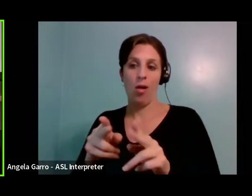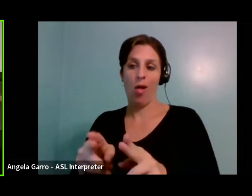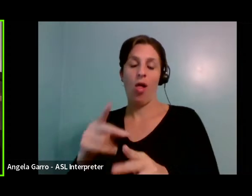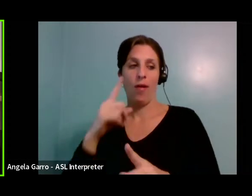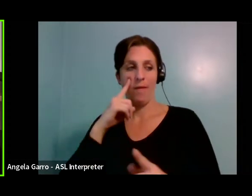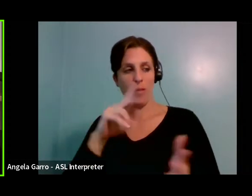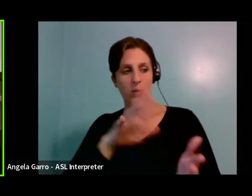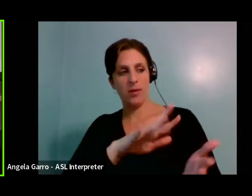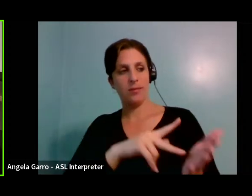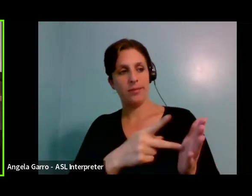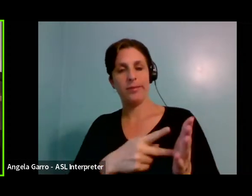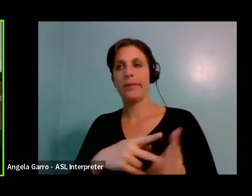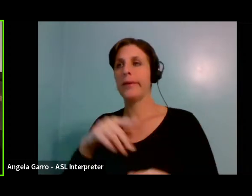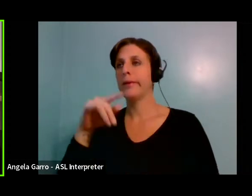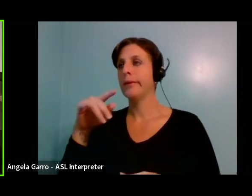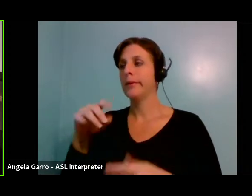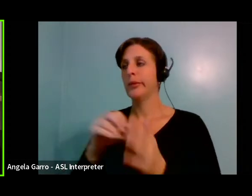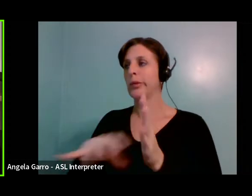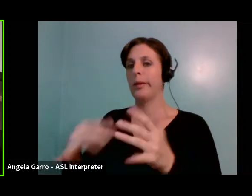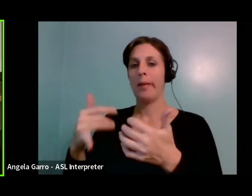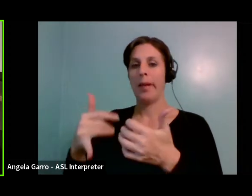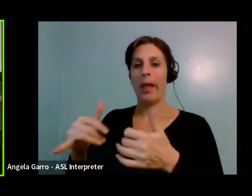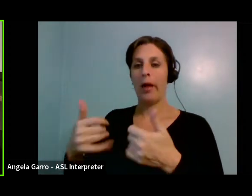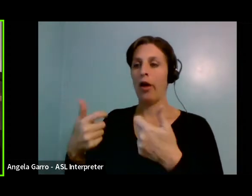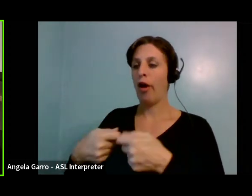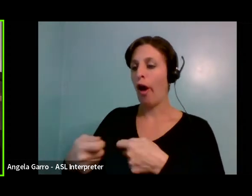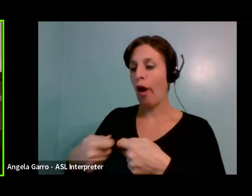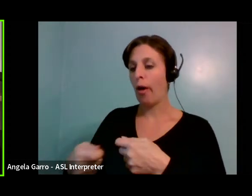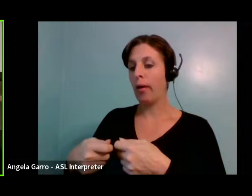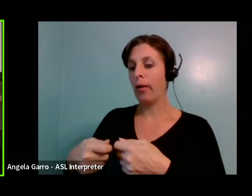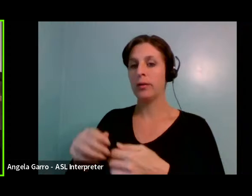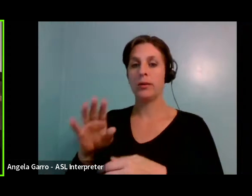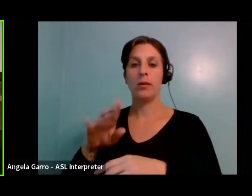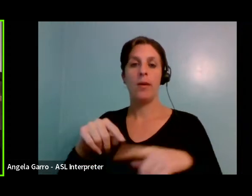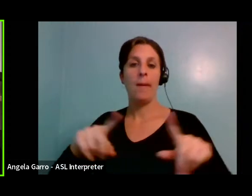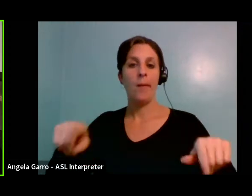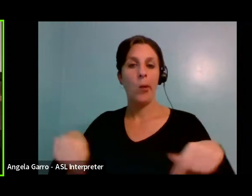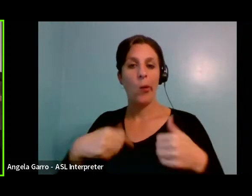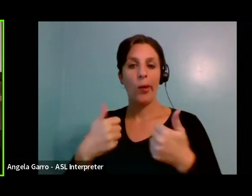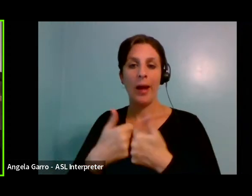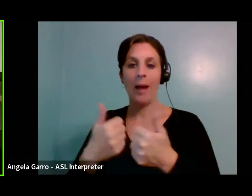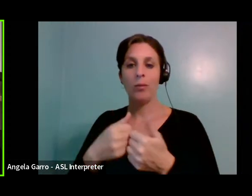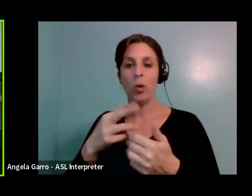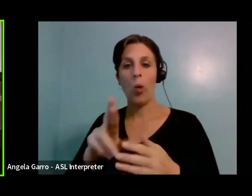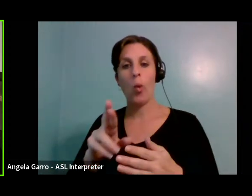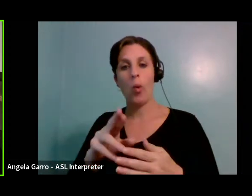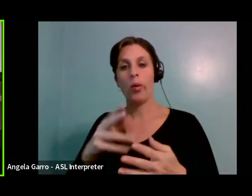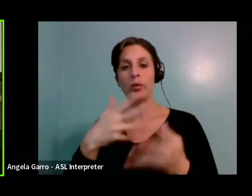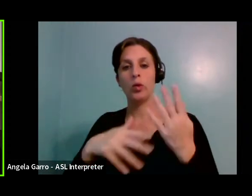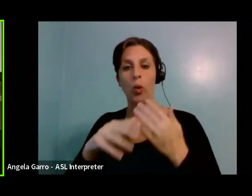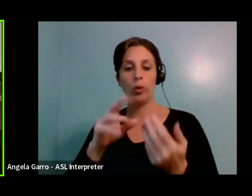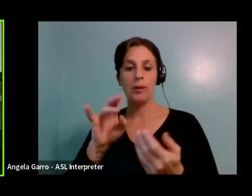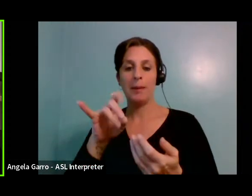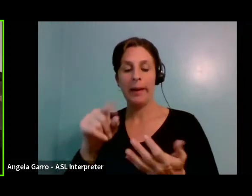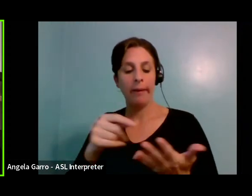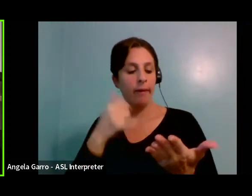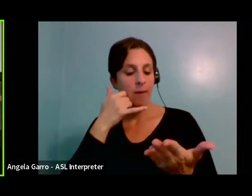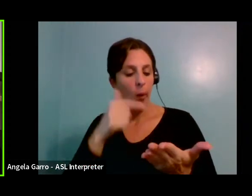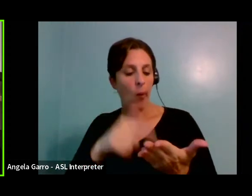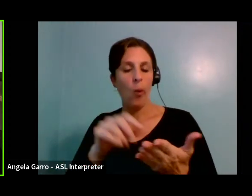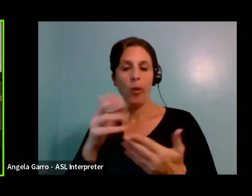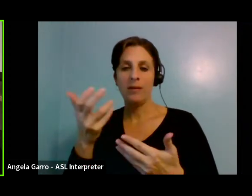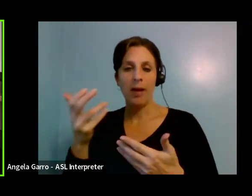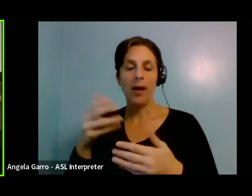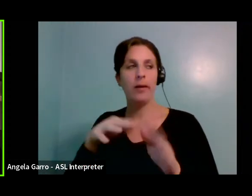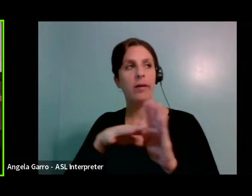had students playing cards, board games, or accessing games and social media, maybe on their phones or their devices,